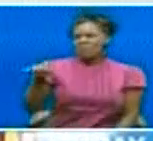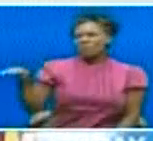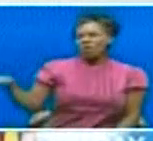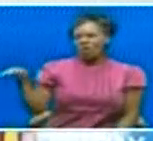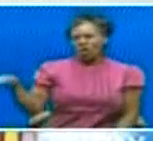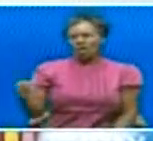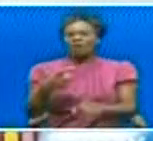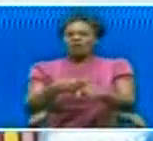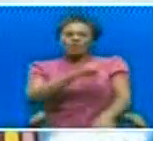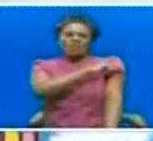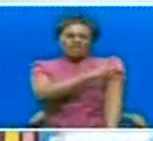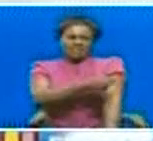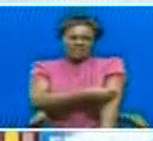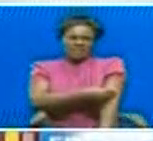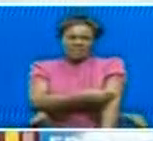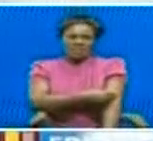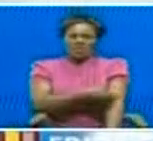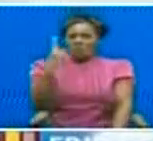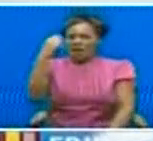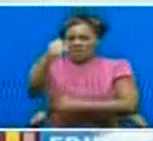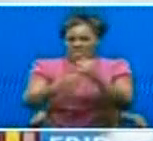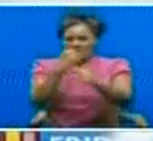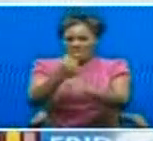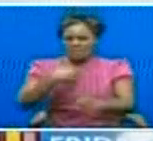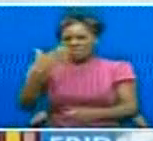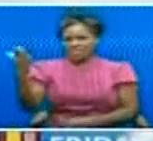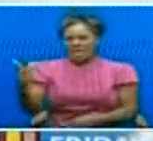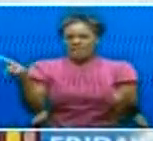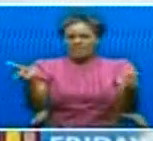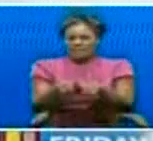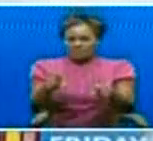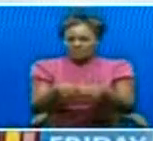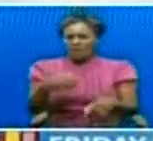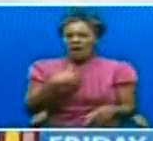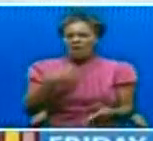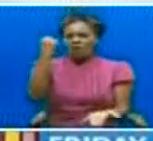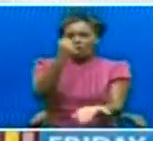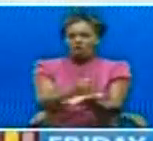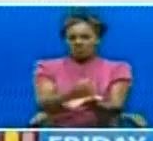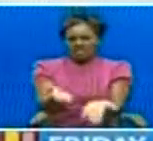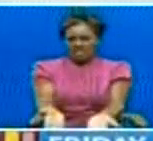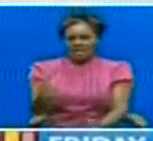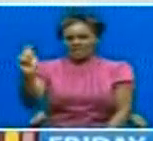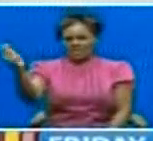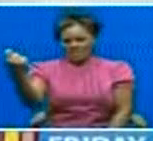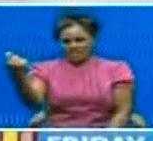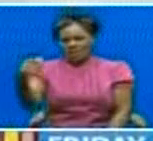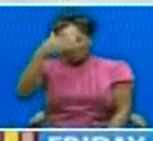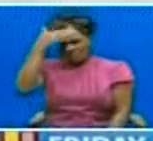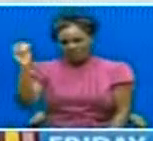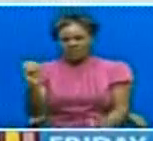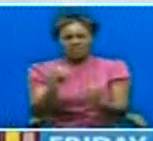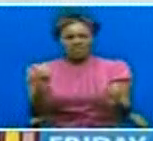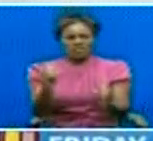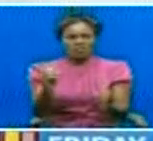Nigeria. From Nigeria. Okay, and I've been uh-huh. there for the last 1 year. Uh-huh. But I also still have my office here in Kenya. Don't forget, also